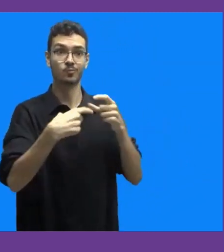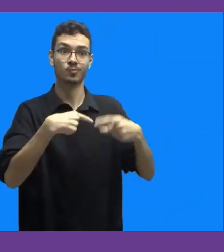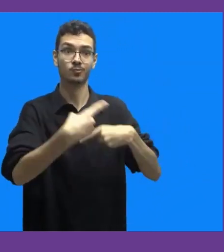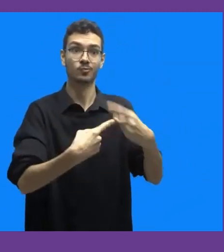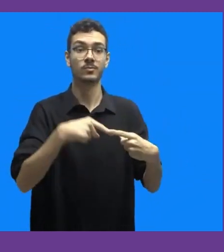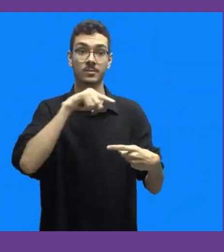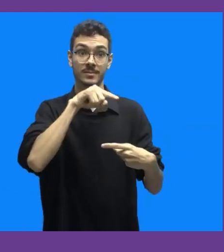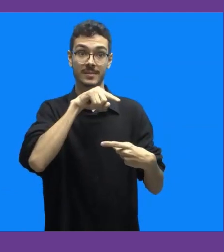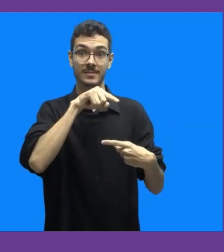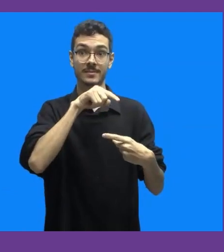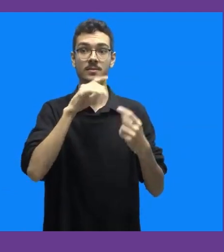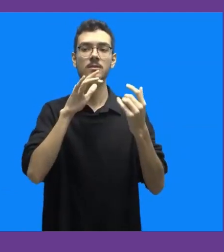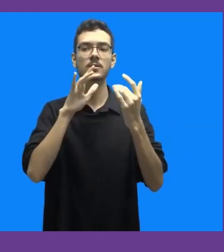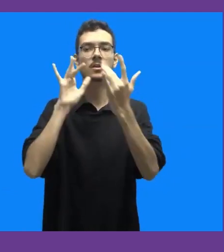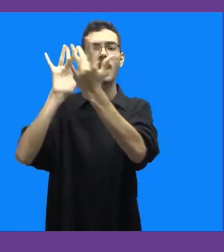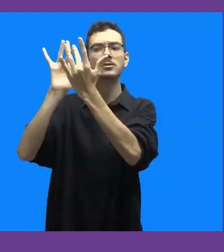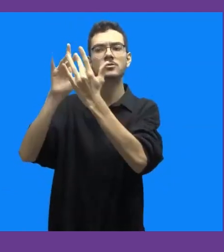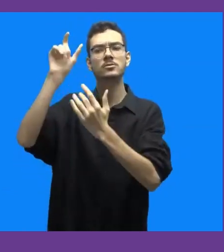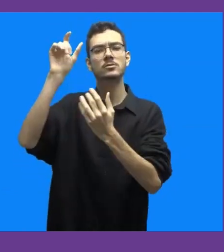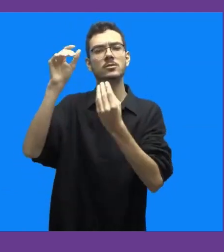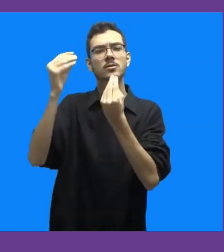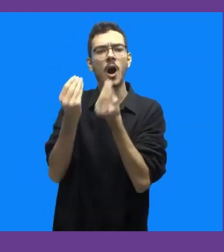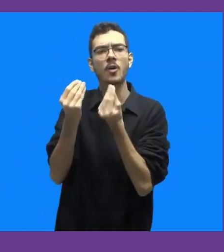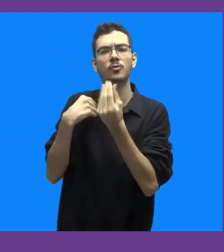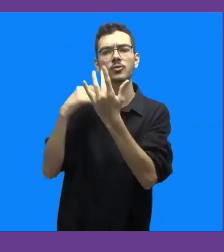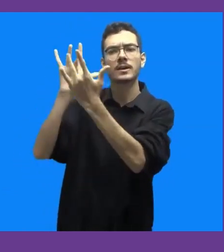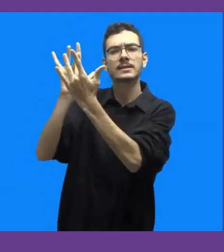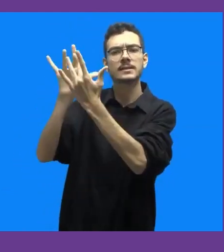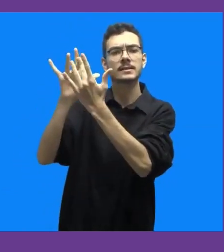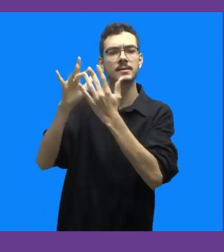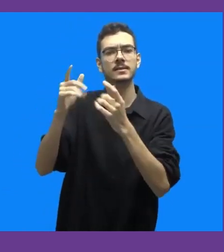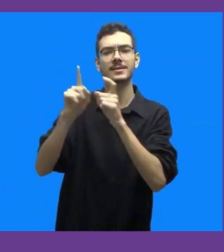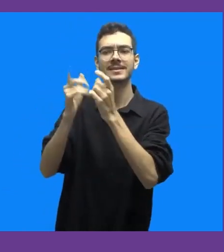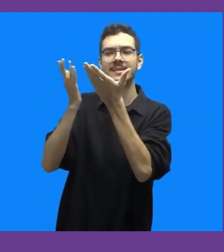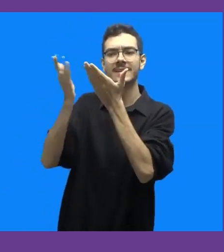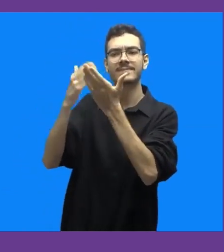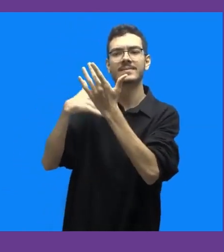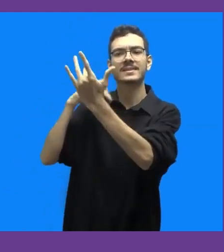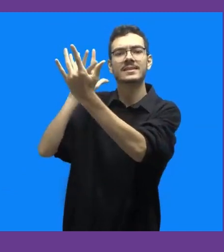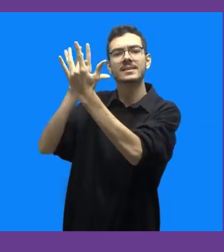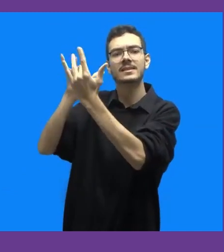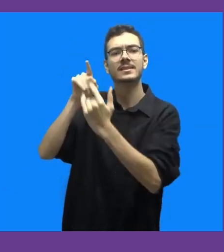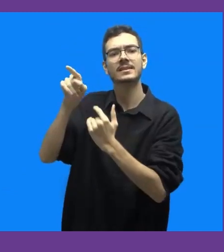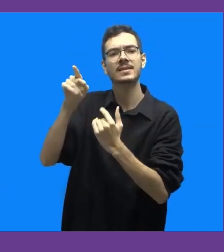call, and it's a service, and they say, well, I will pass you with someone else,